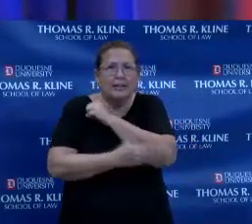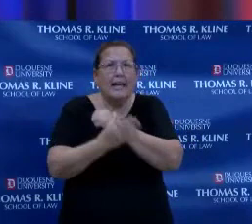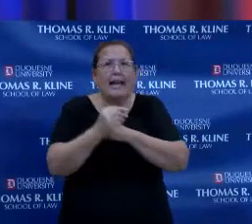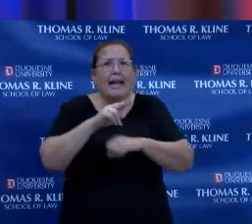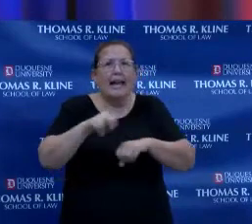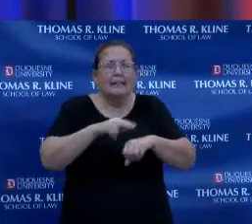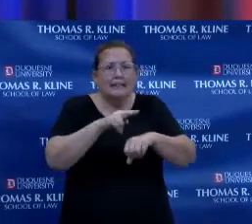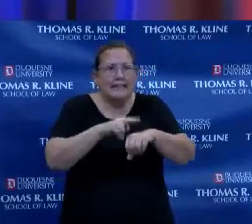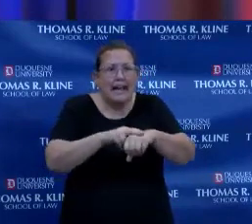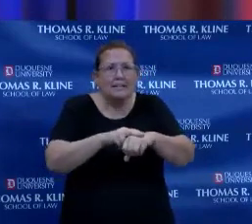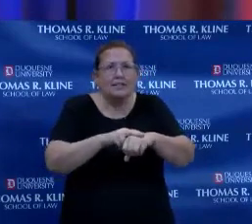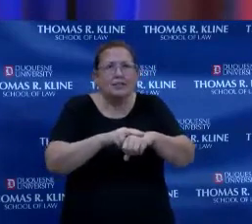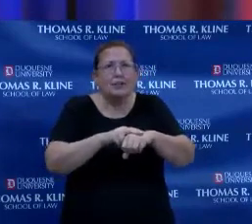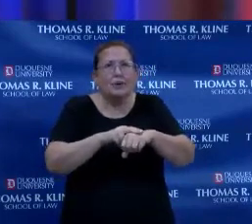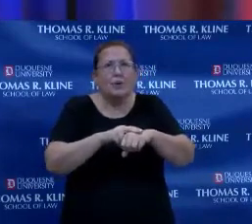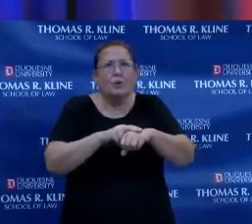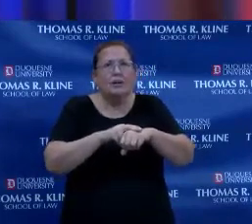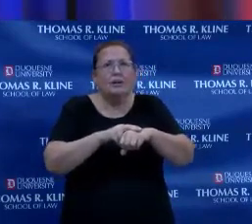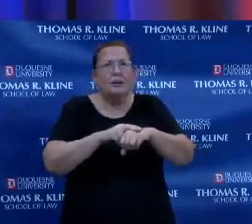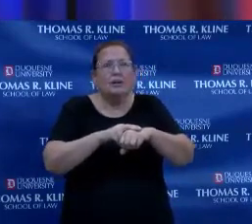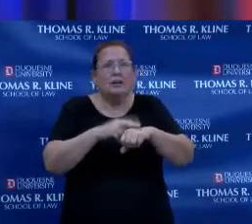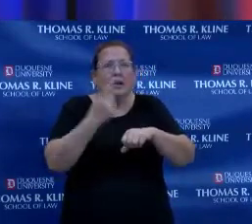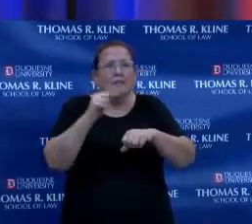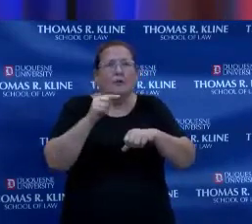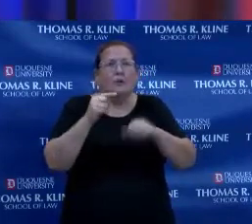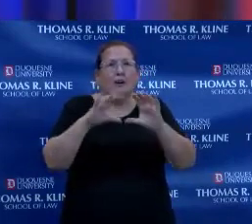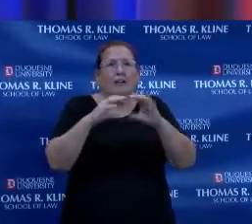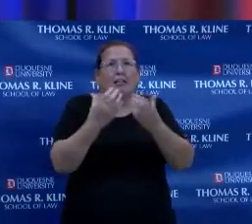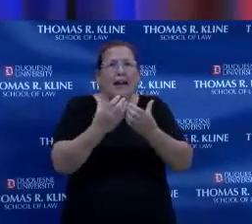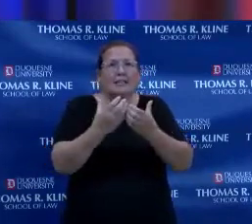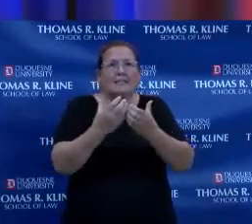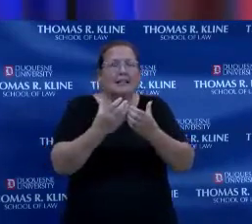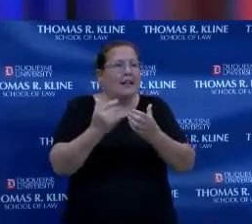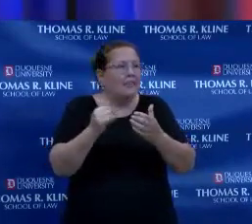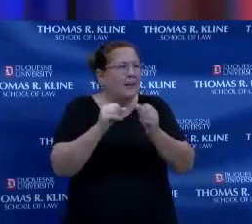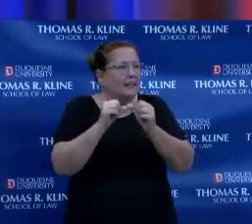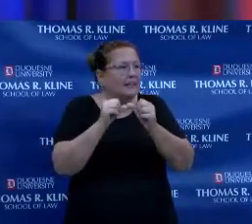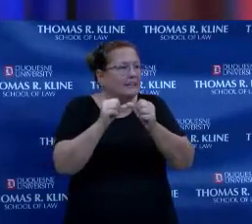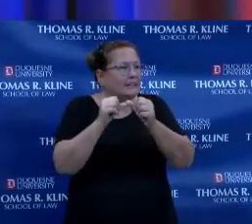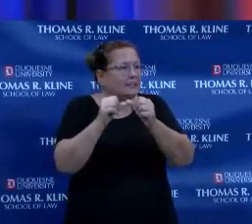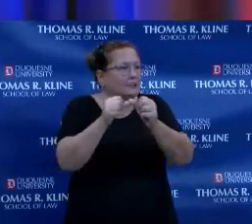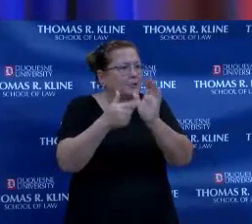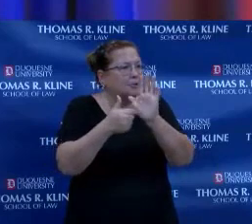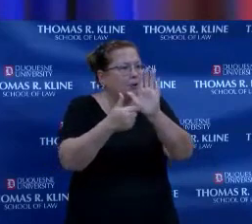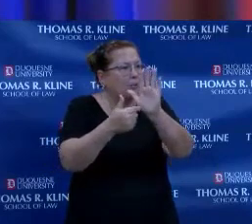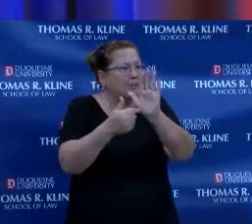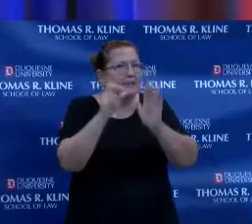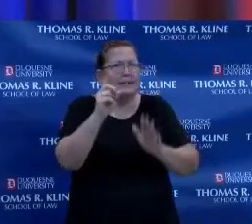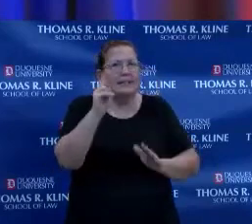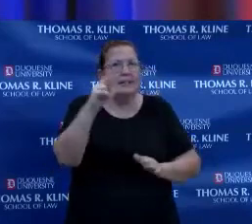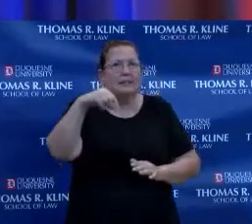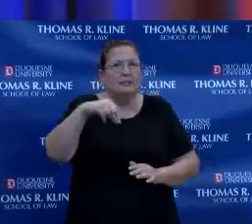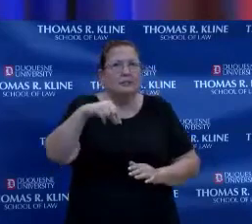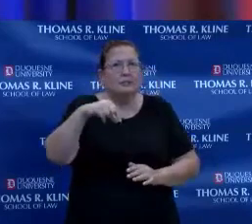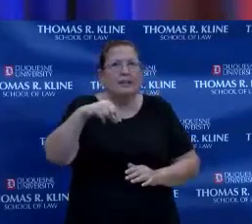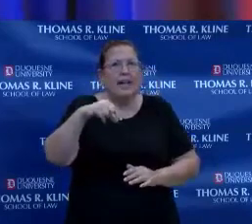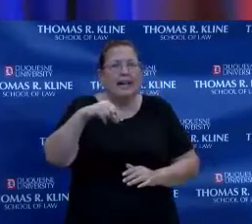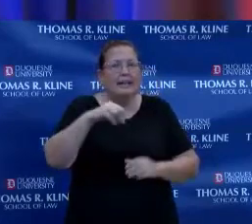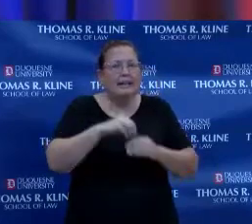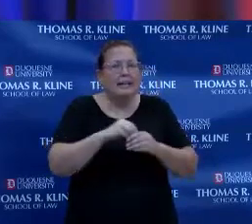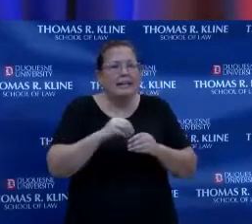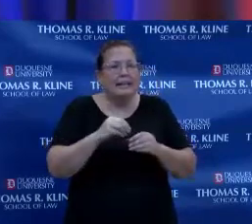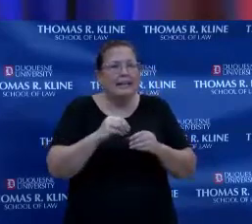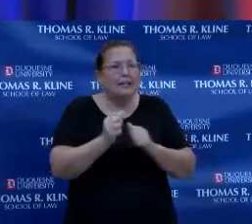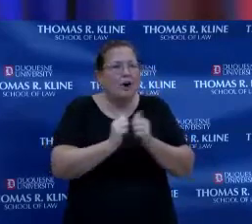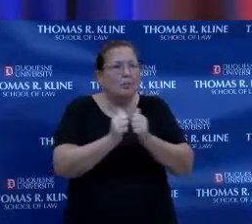national attention. And in fact, students from the course have gone on to successfully represent Duquesne Kline in competitions throughout the